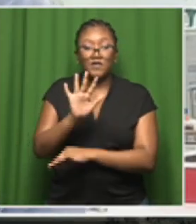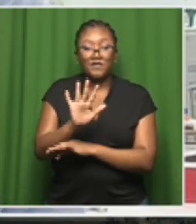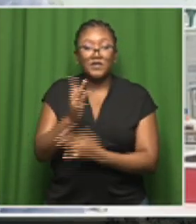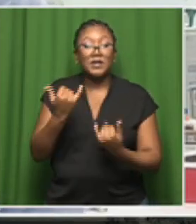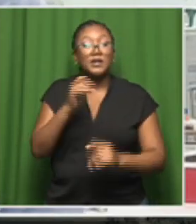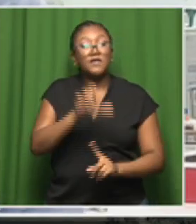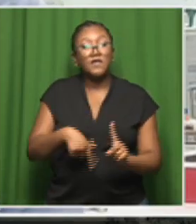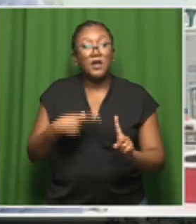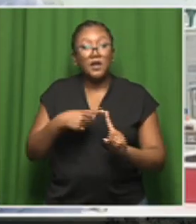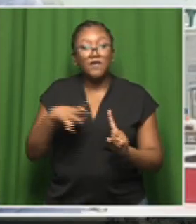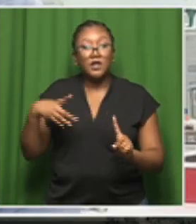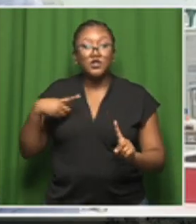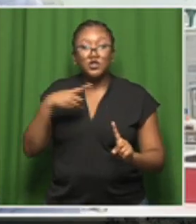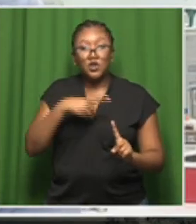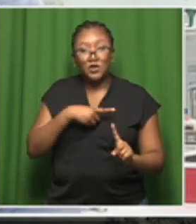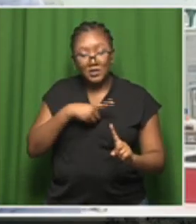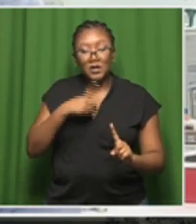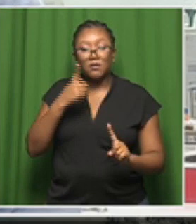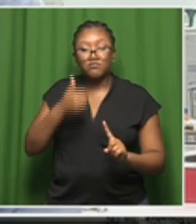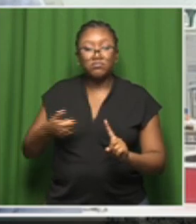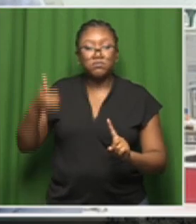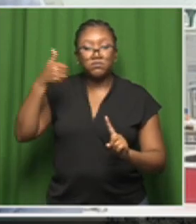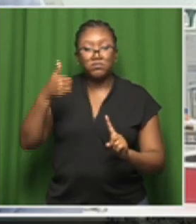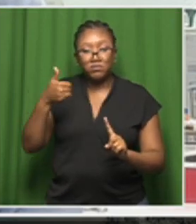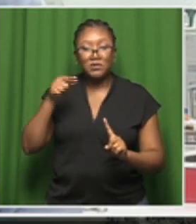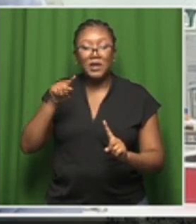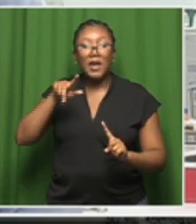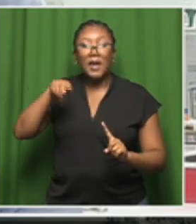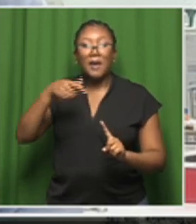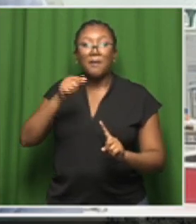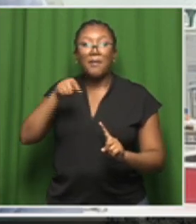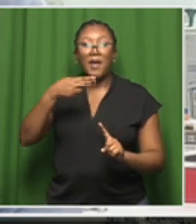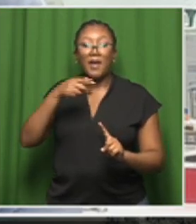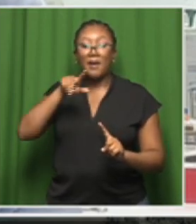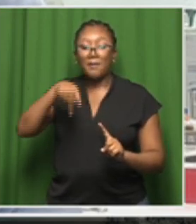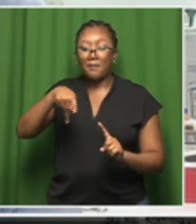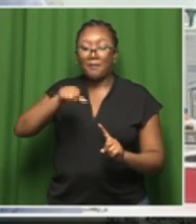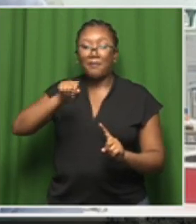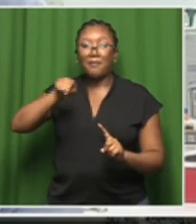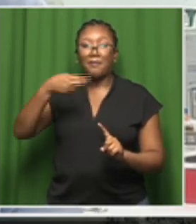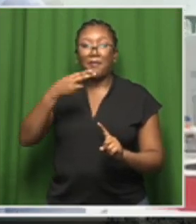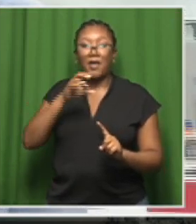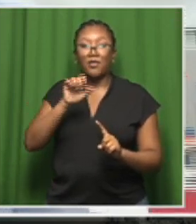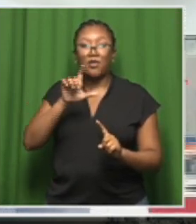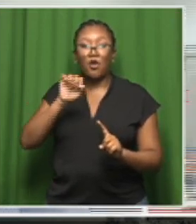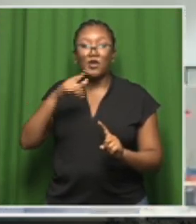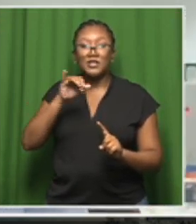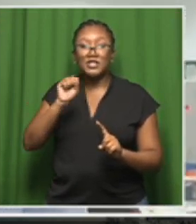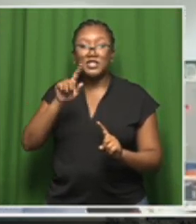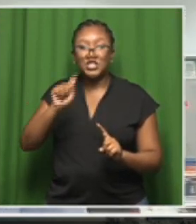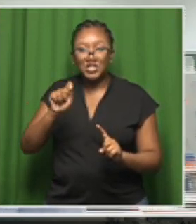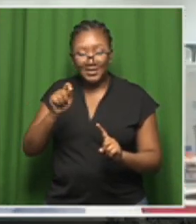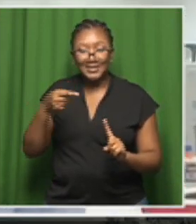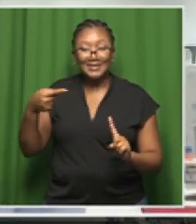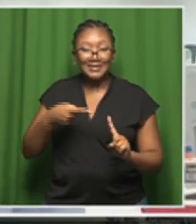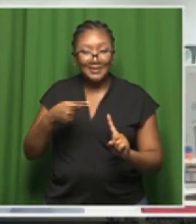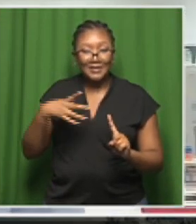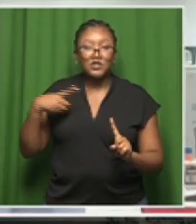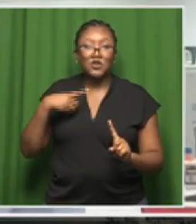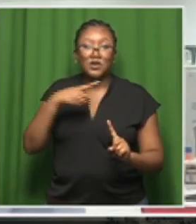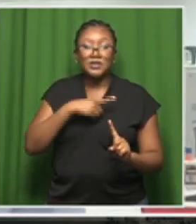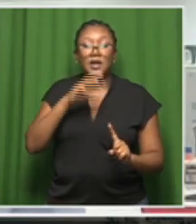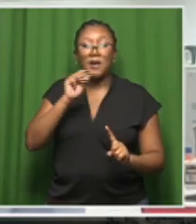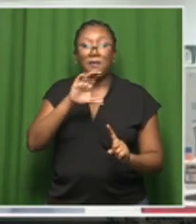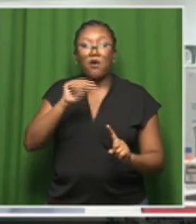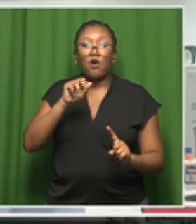by pathologist at the Center for Vaccines and Immunology at the National Institute for Communicable Diseases, Dr. Kerrigan